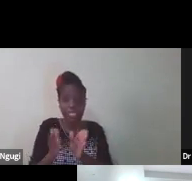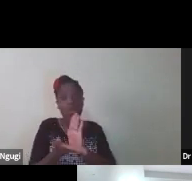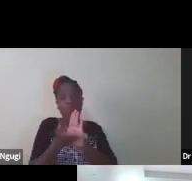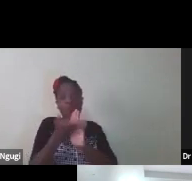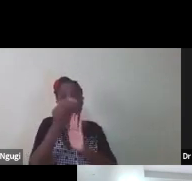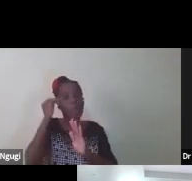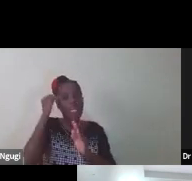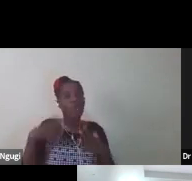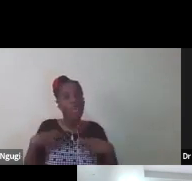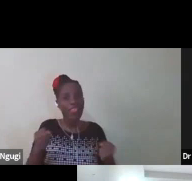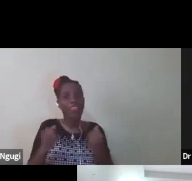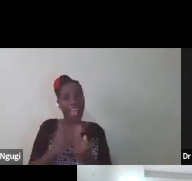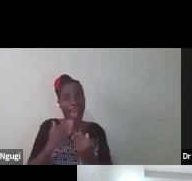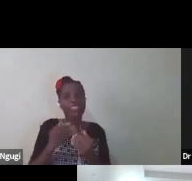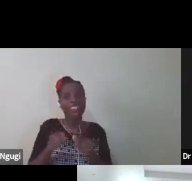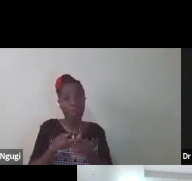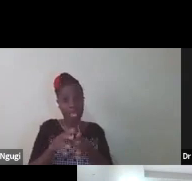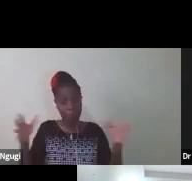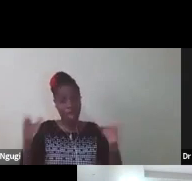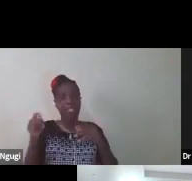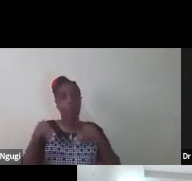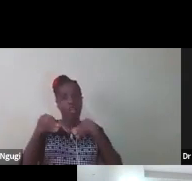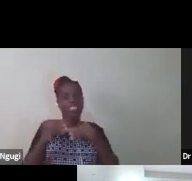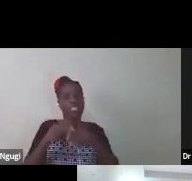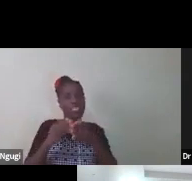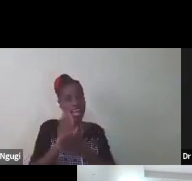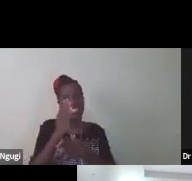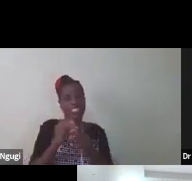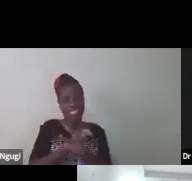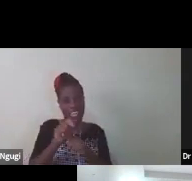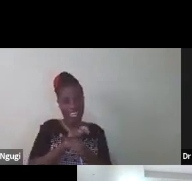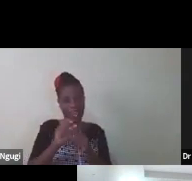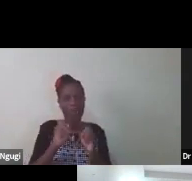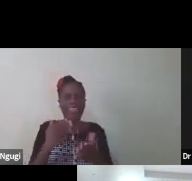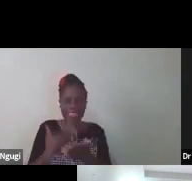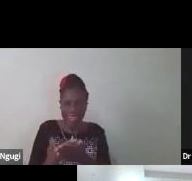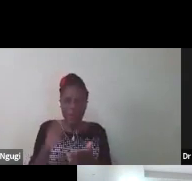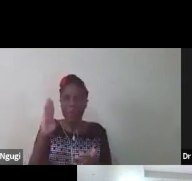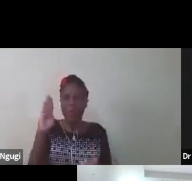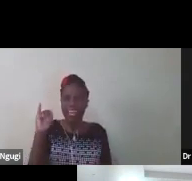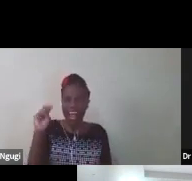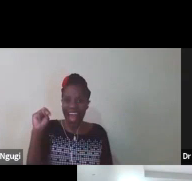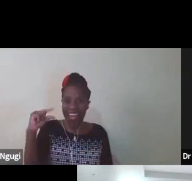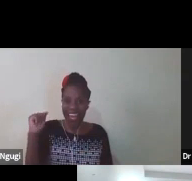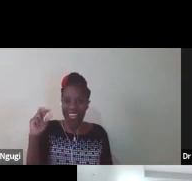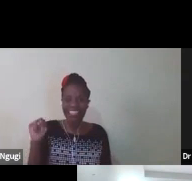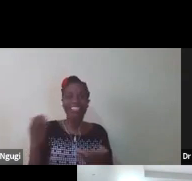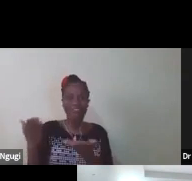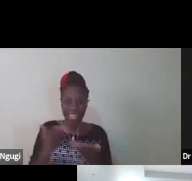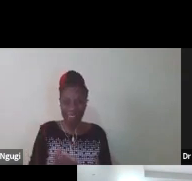care and to expand quality rights training. Fantastic. Thank you, Dr. Baingana. A few words closing as we